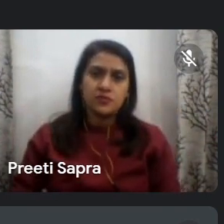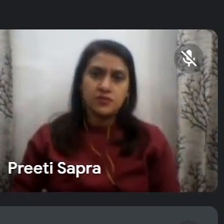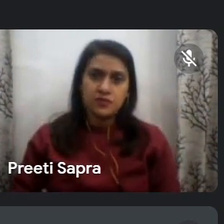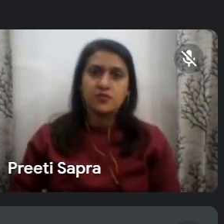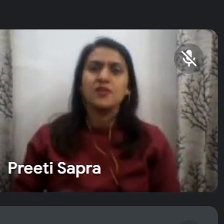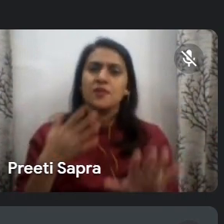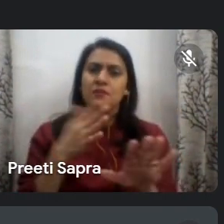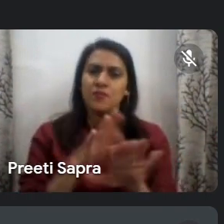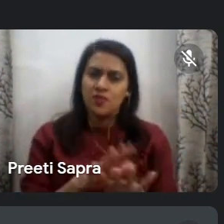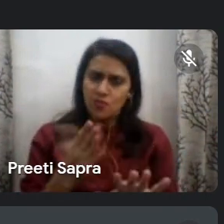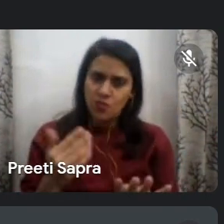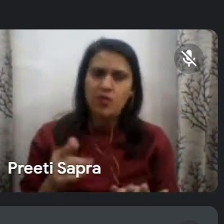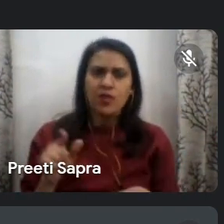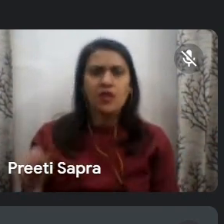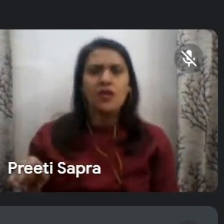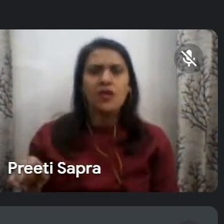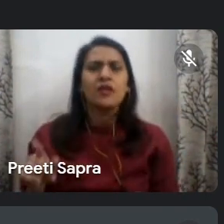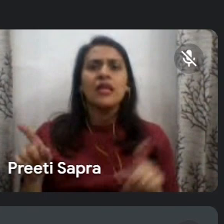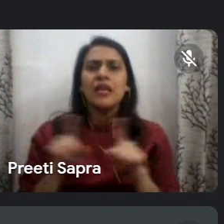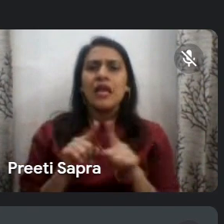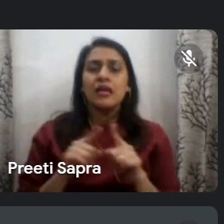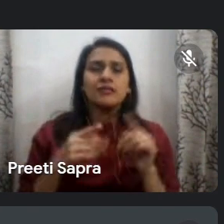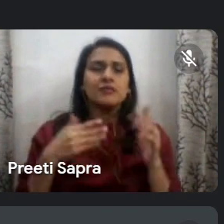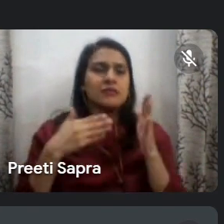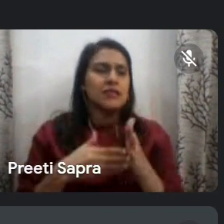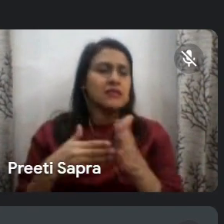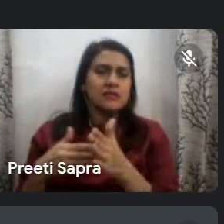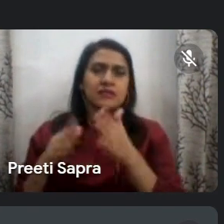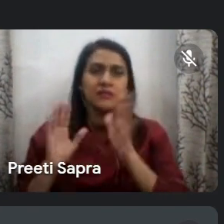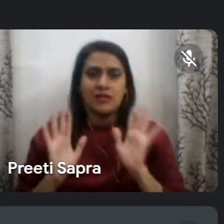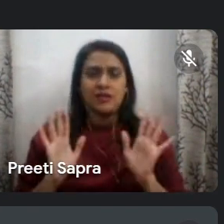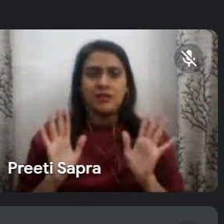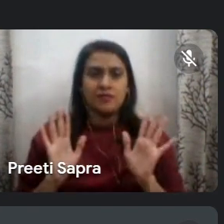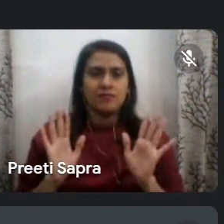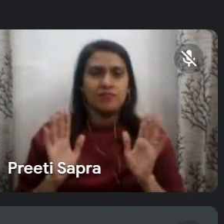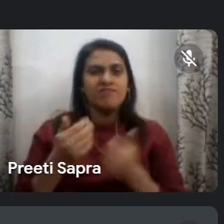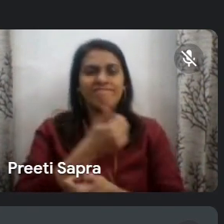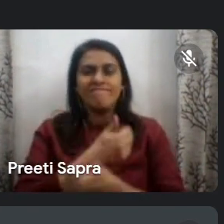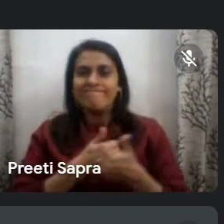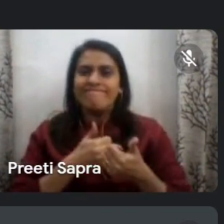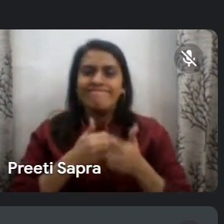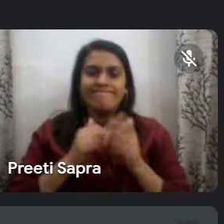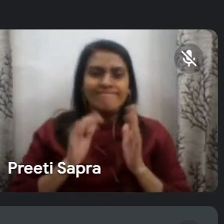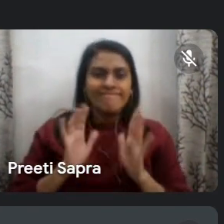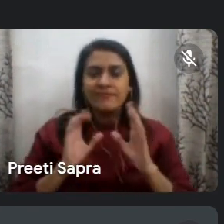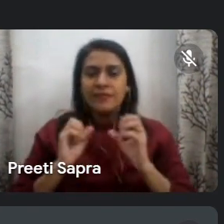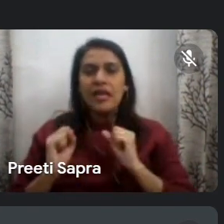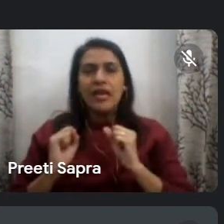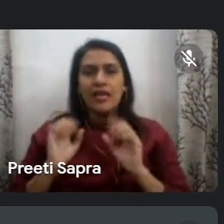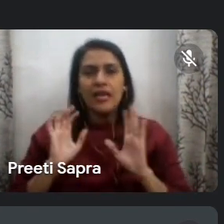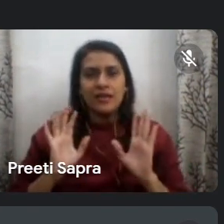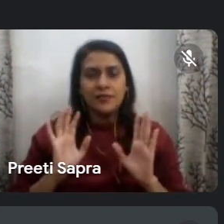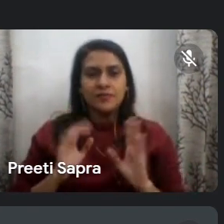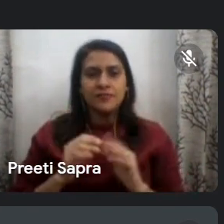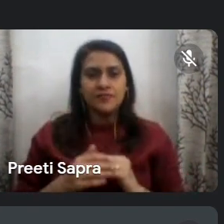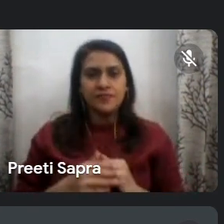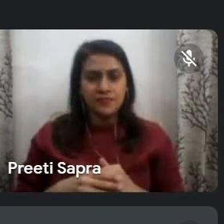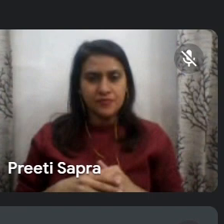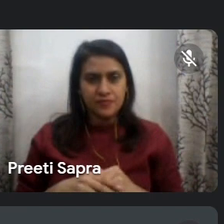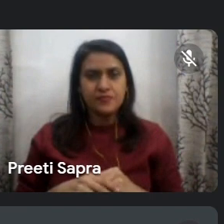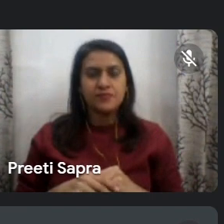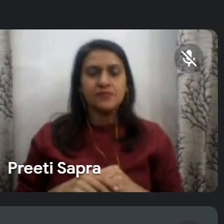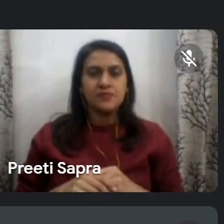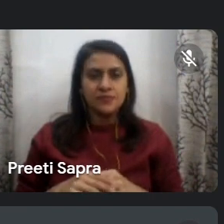to be challenging for that. But with empathy and love, I think that can be taken care